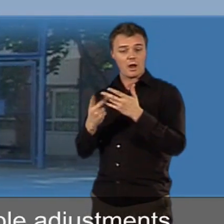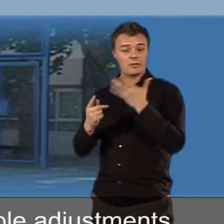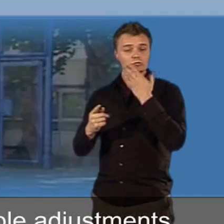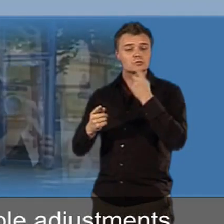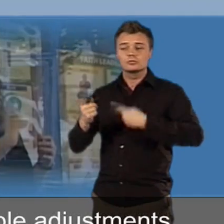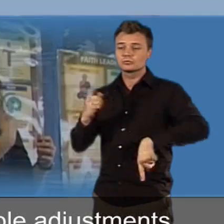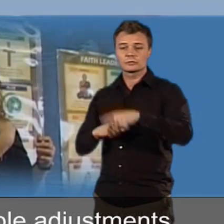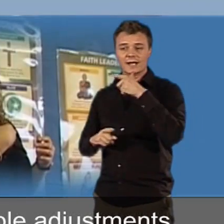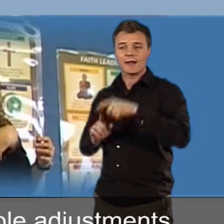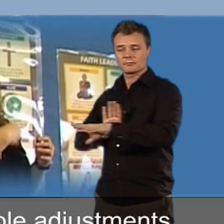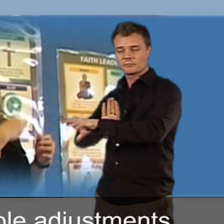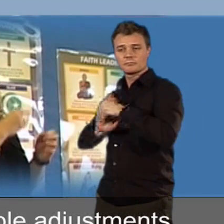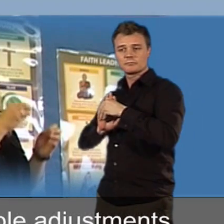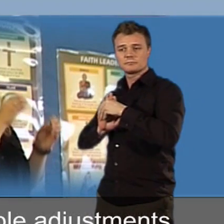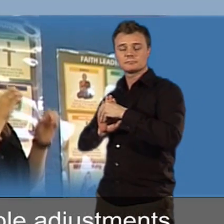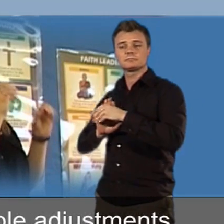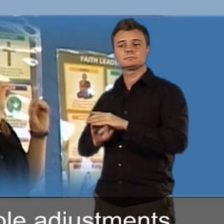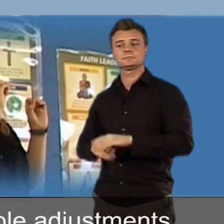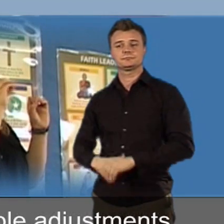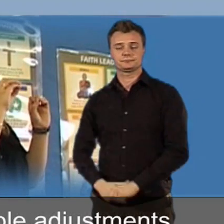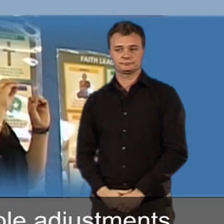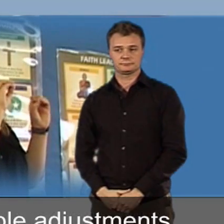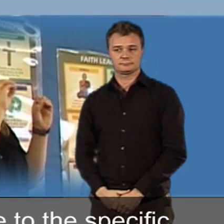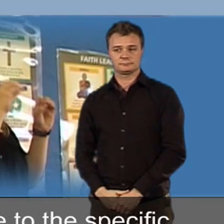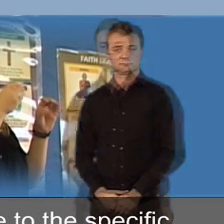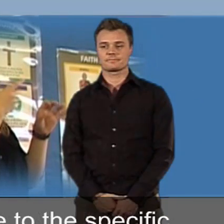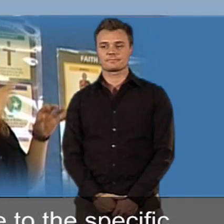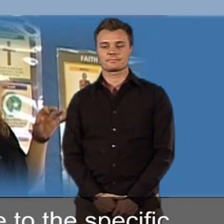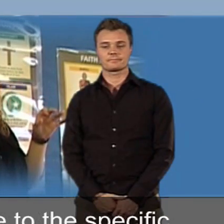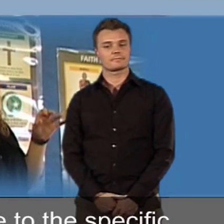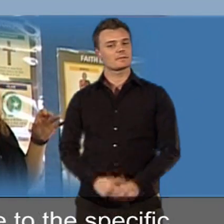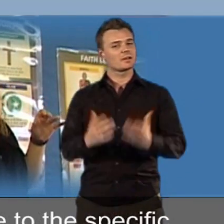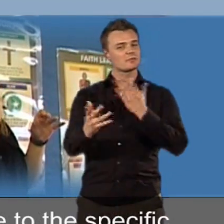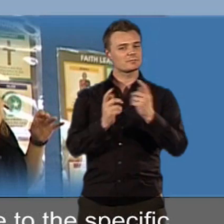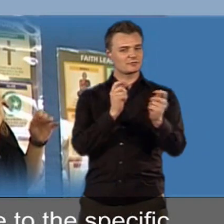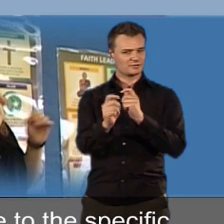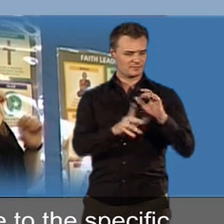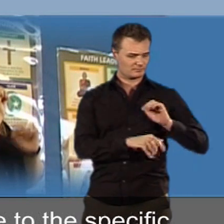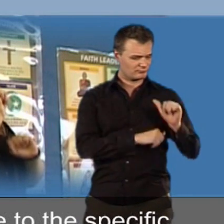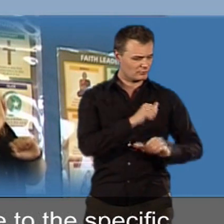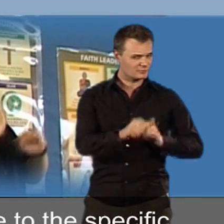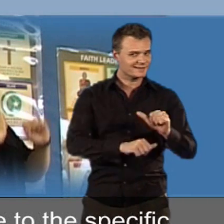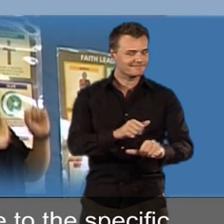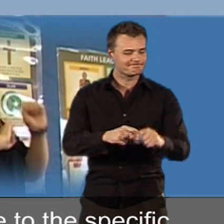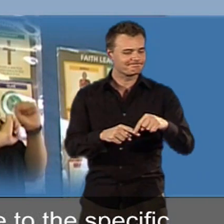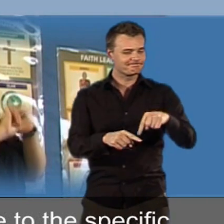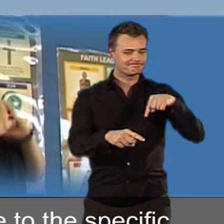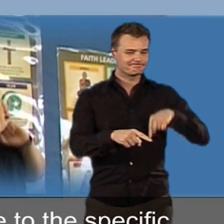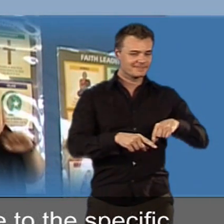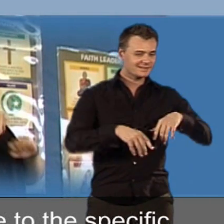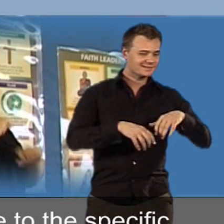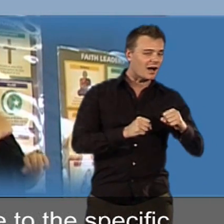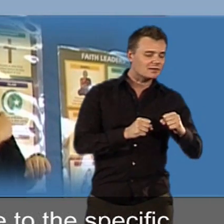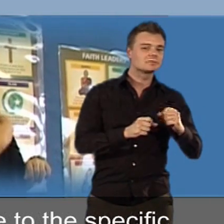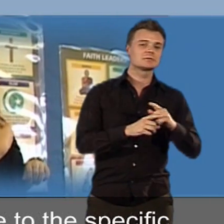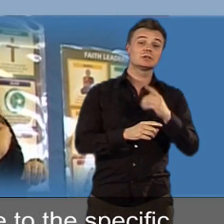The process of making reasonable adjustments usually begins with schools identifying barriers and finding solutions in response to the specific